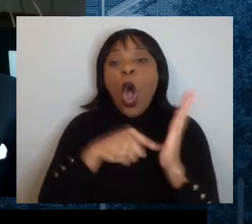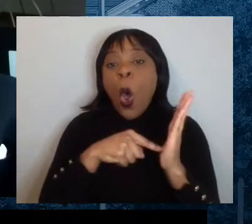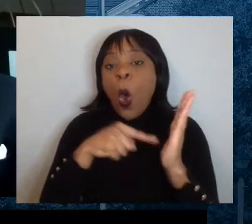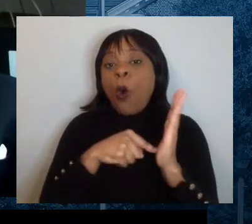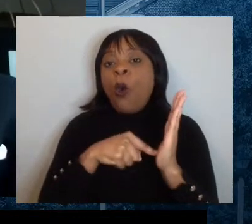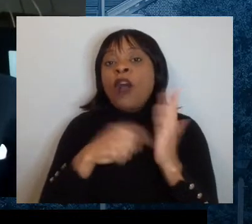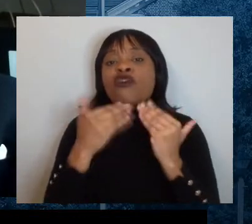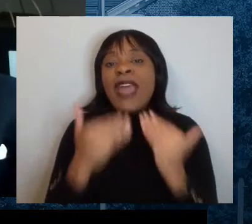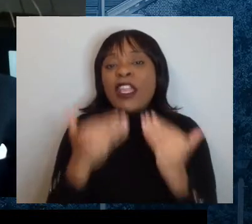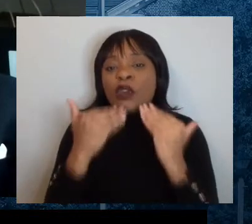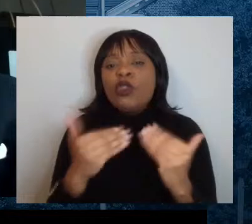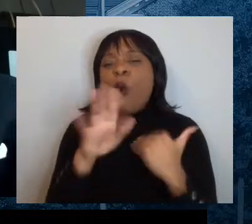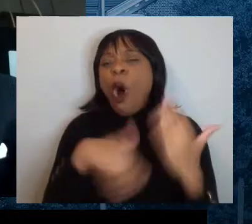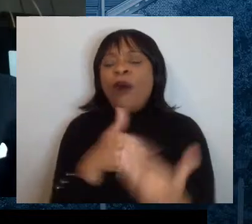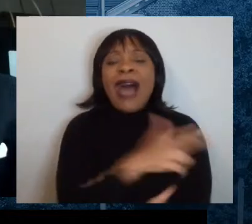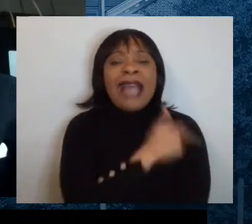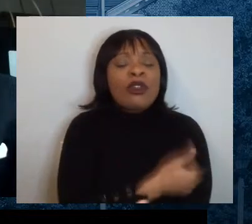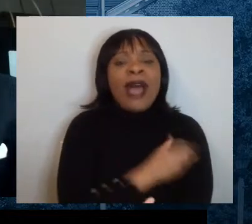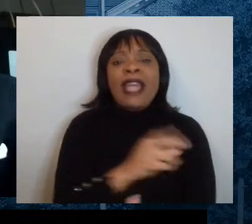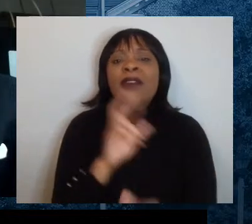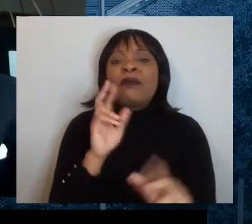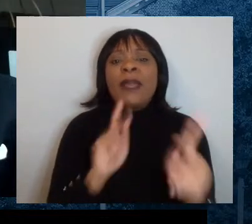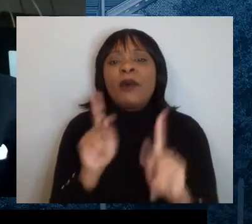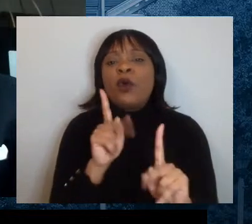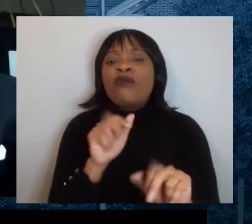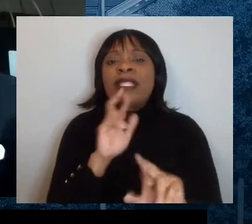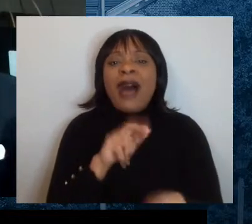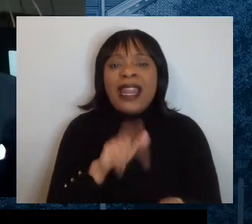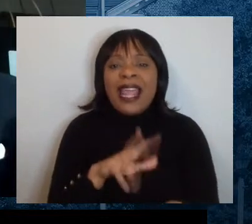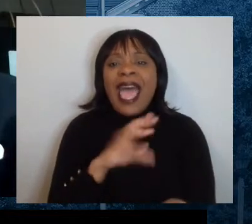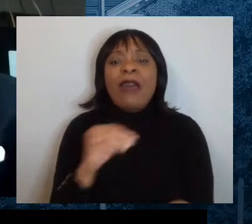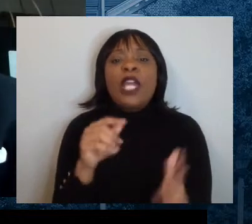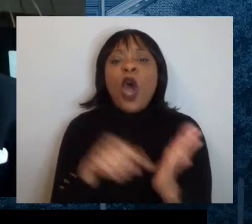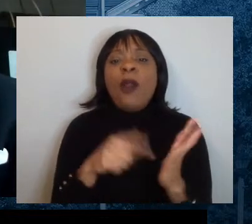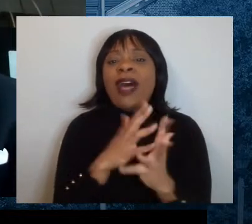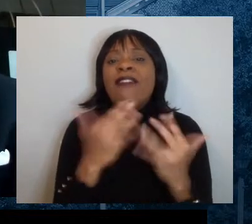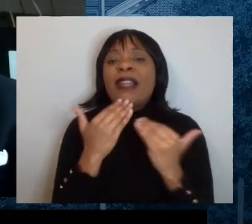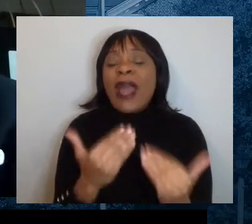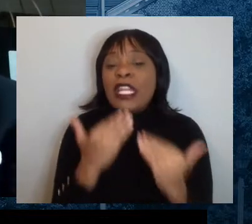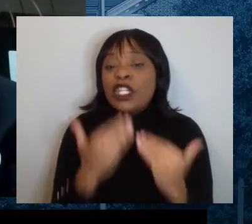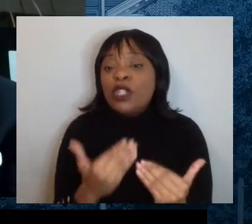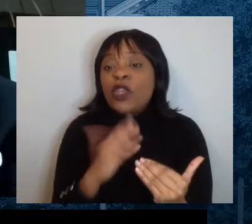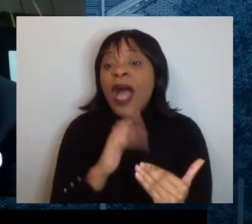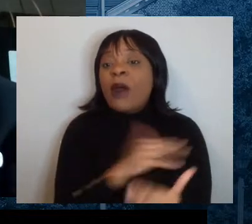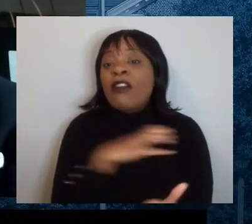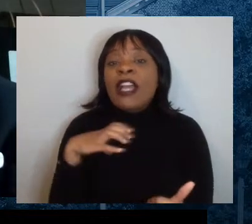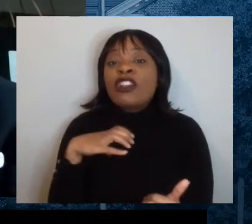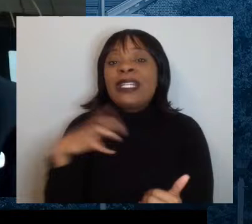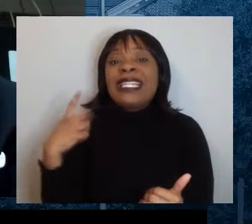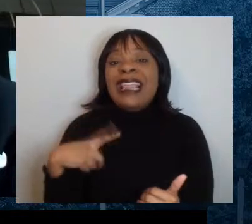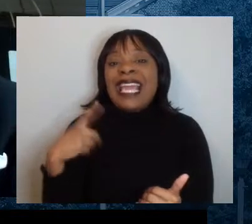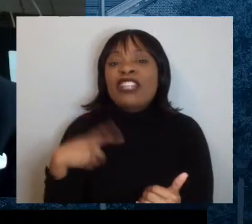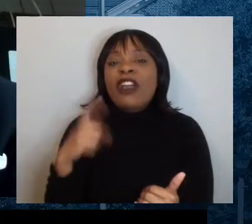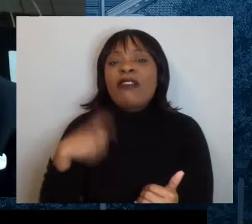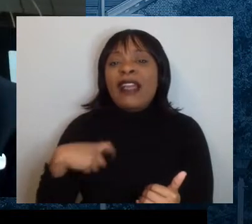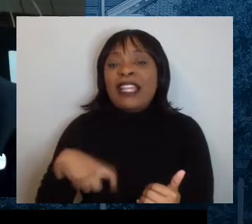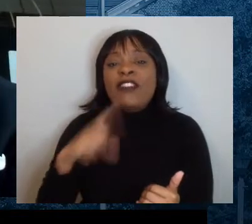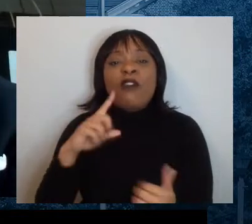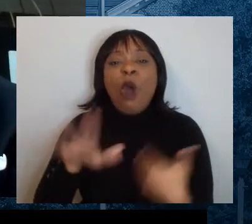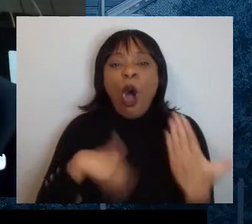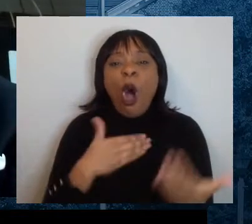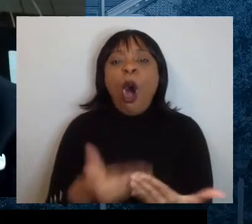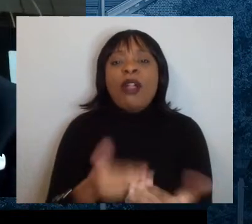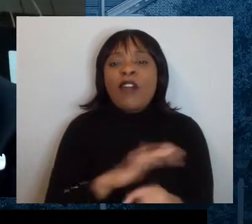folks that have responded. We owe an incredible debt of gratitude to our congressional delegation for all the COVID, but this stuff